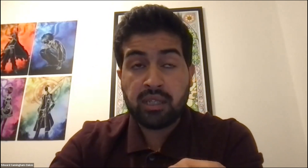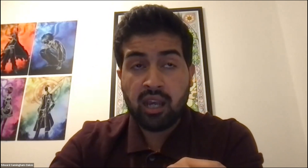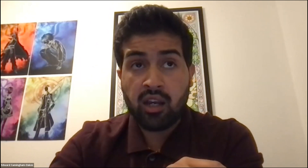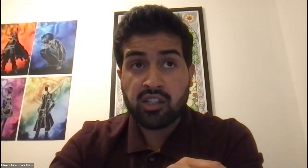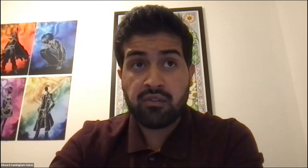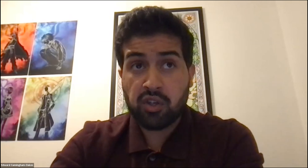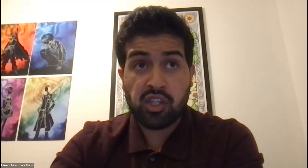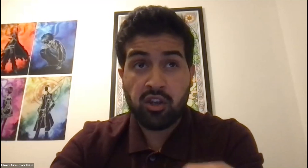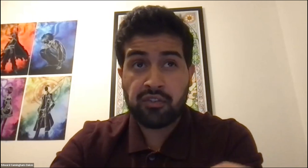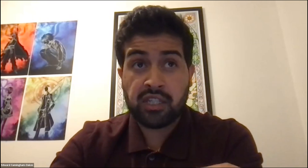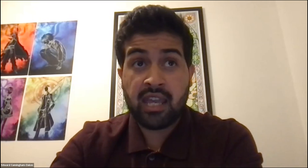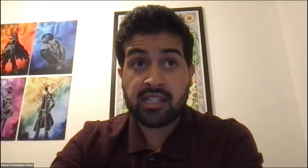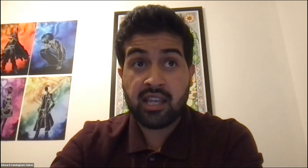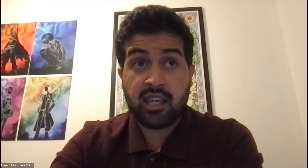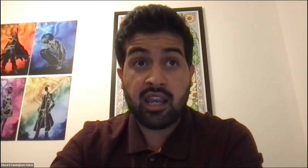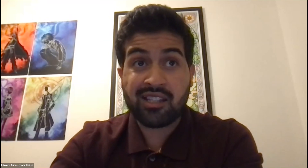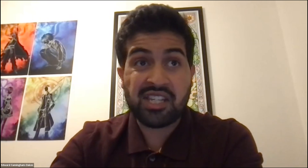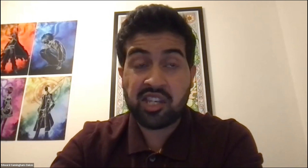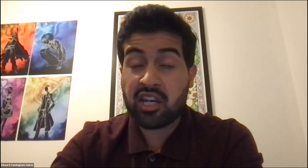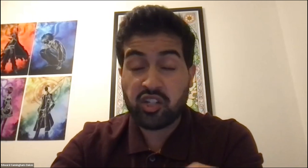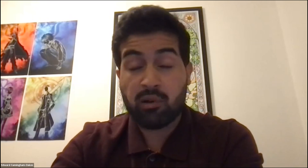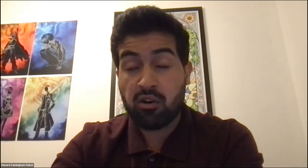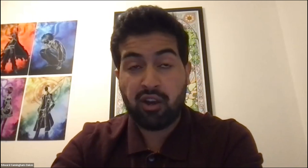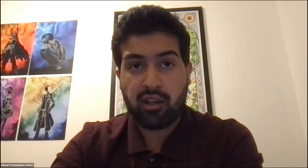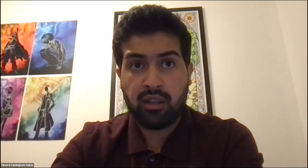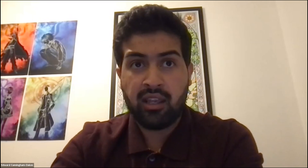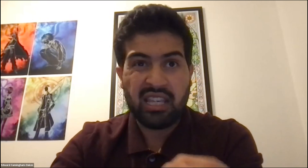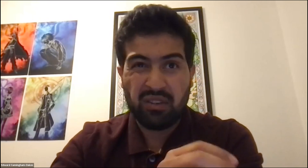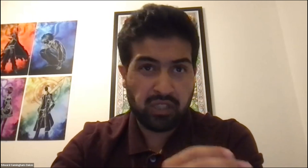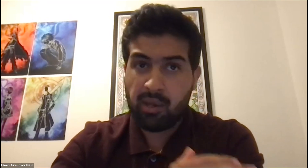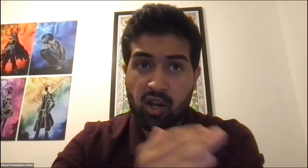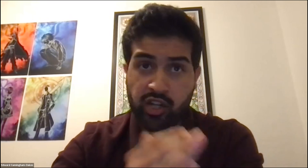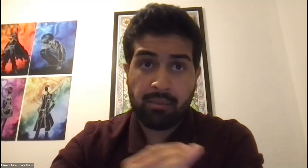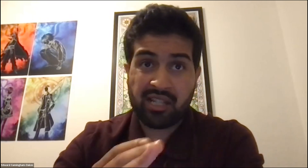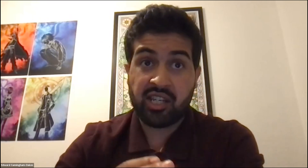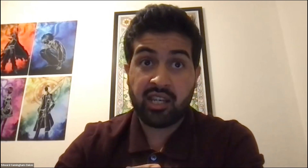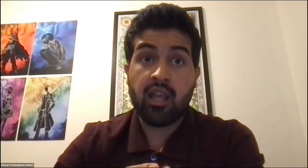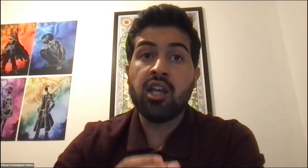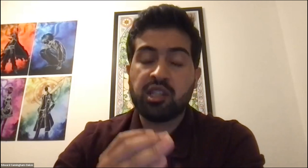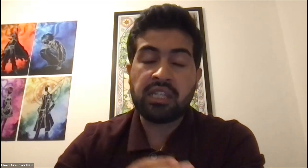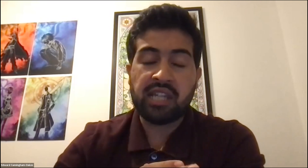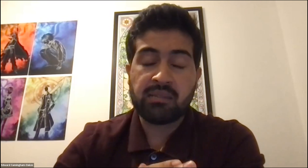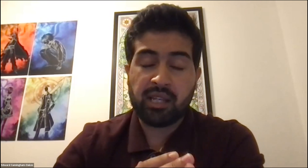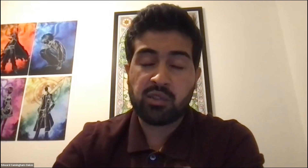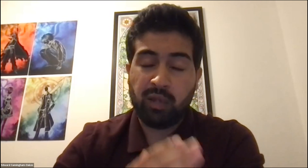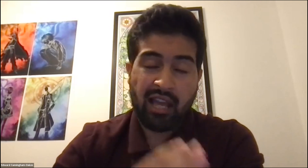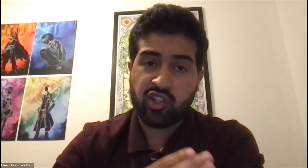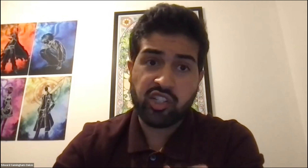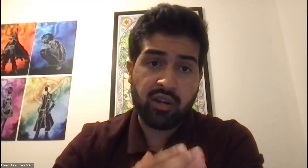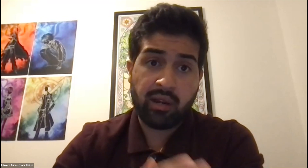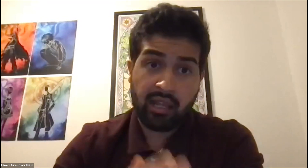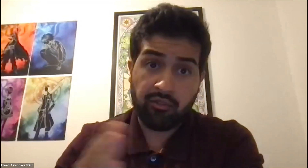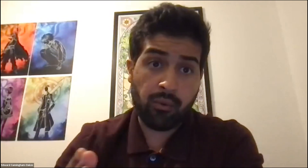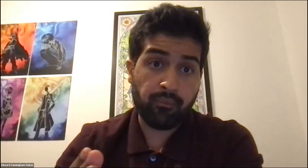to be diverse enough to get a decent initial profile, even if it's a partial MST. Some of these databases will